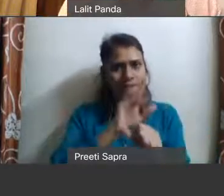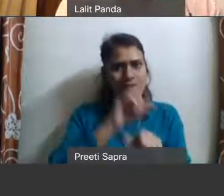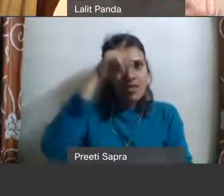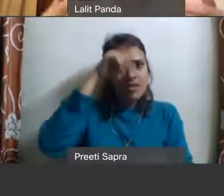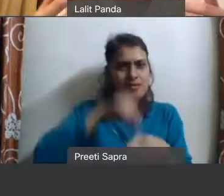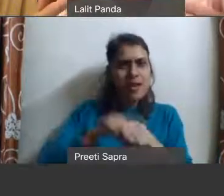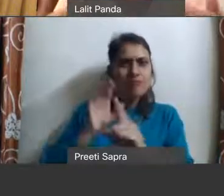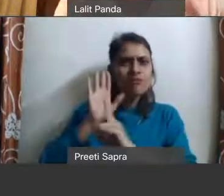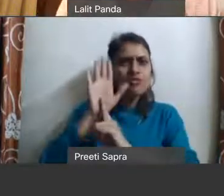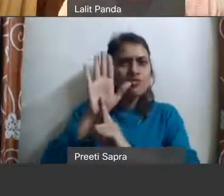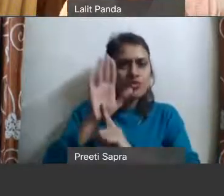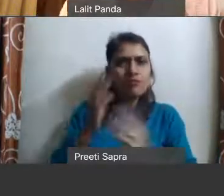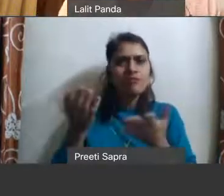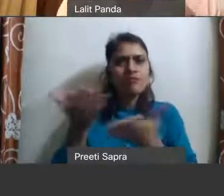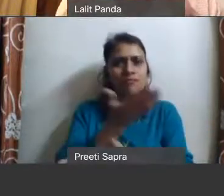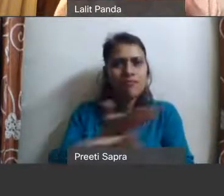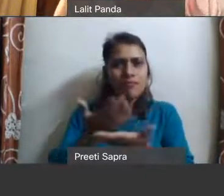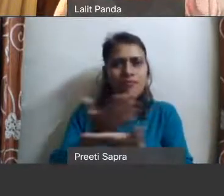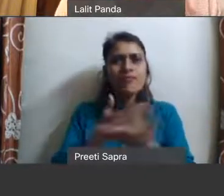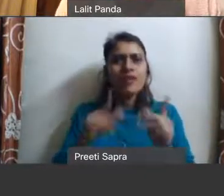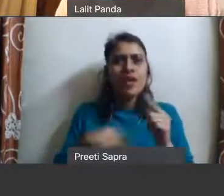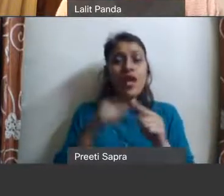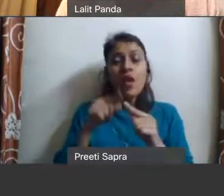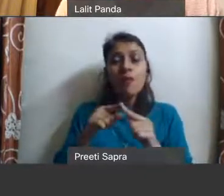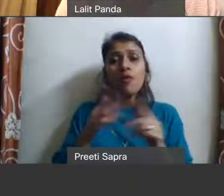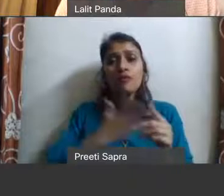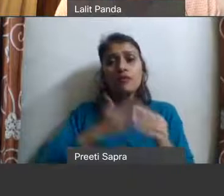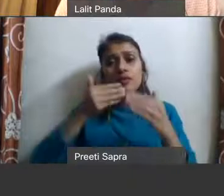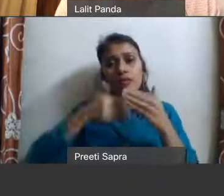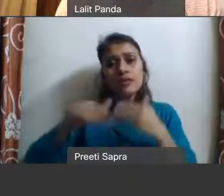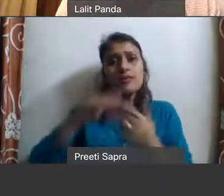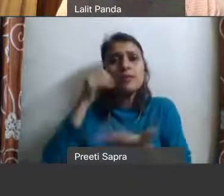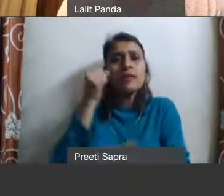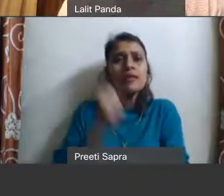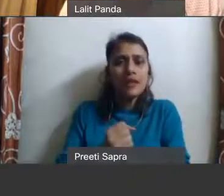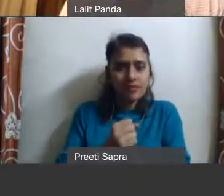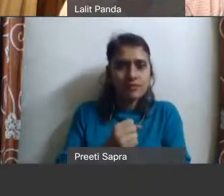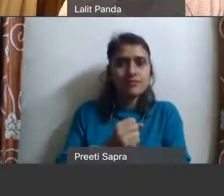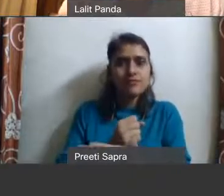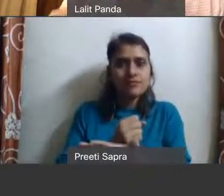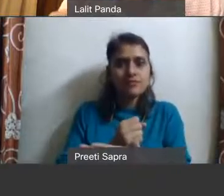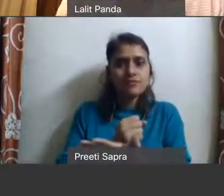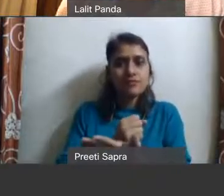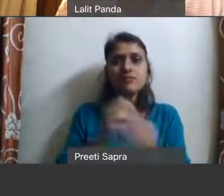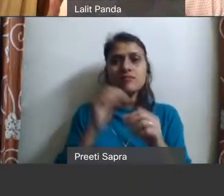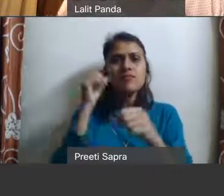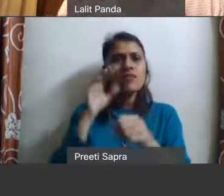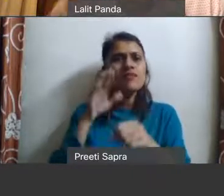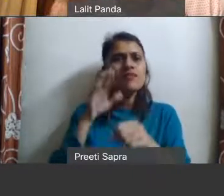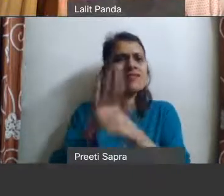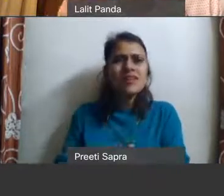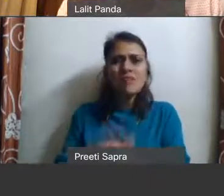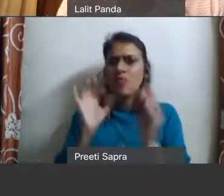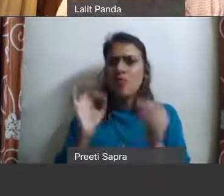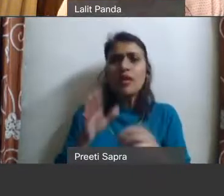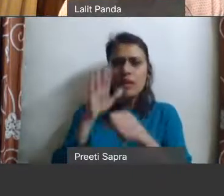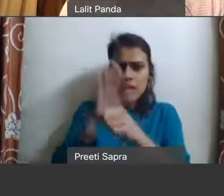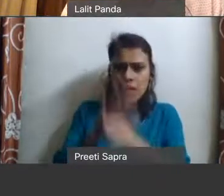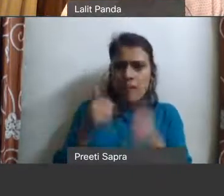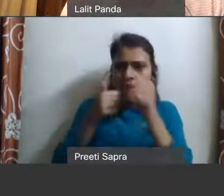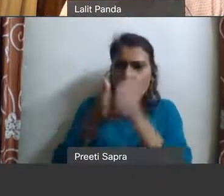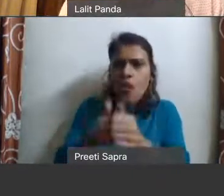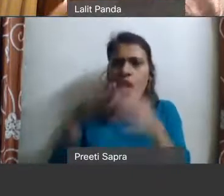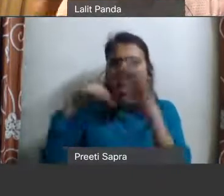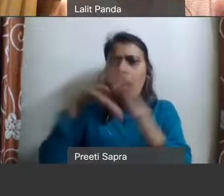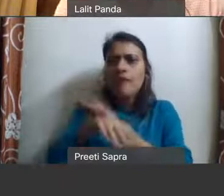time, these questions of alienage, these questions of the substance of the right that is being discriminated on, what it really means to discriminate on a particular